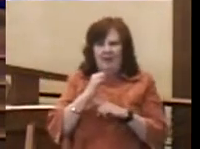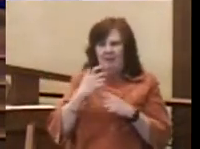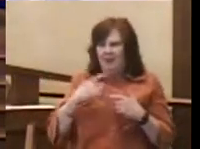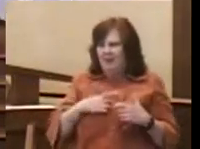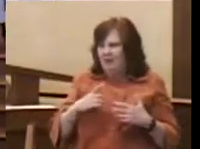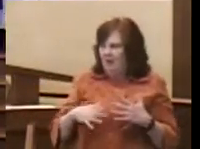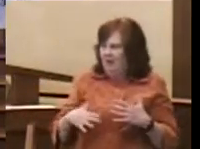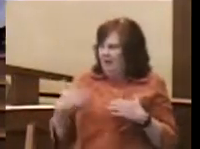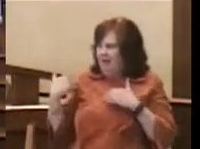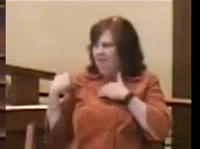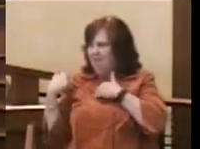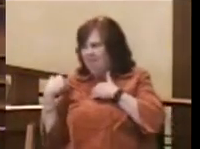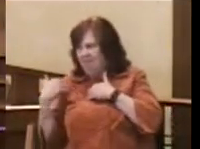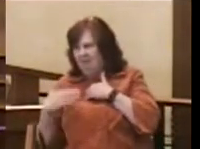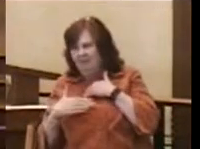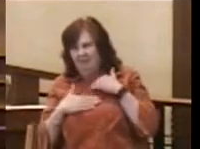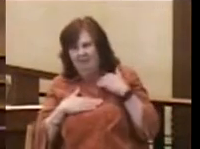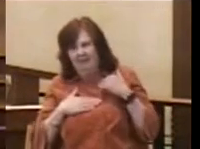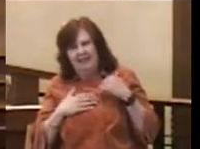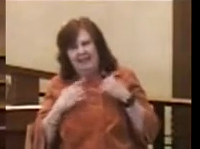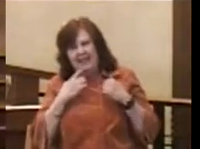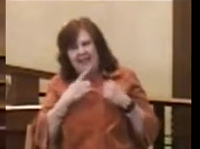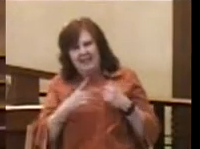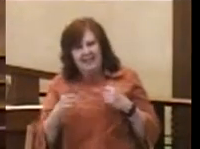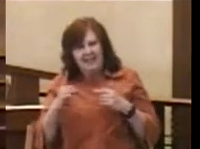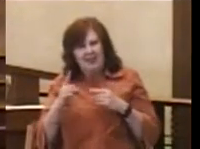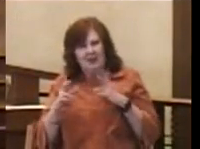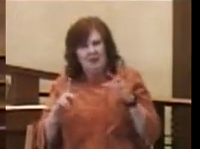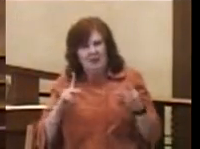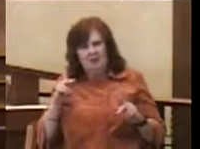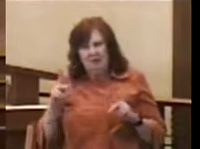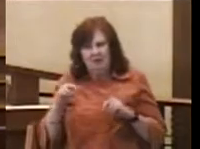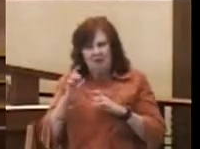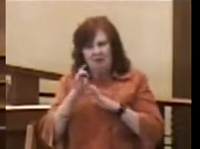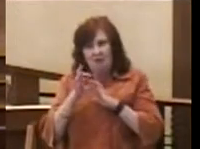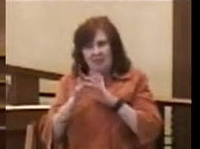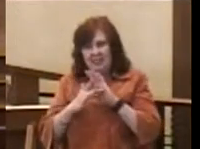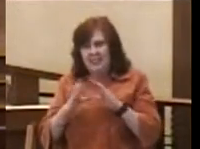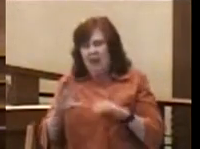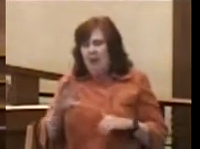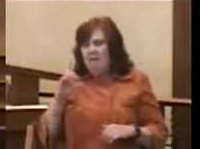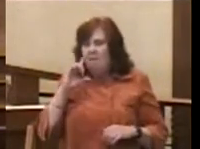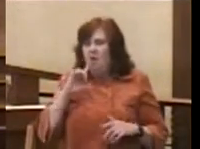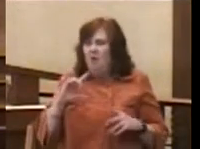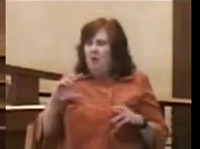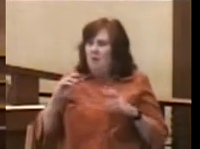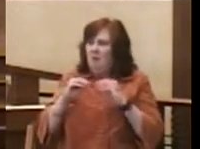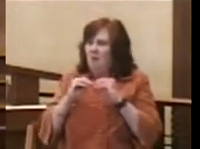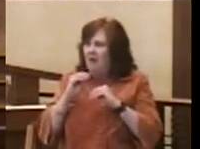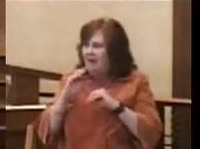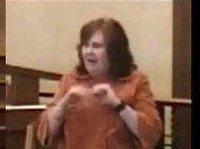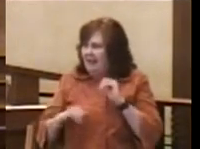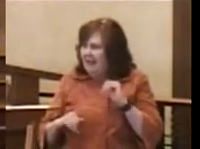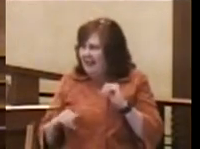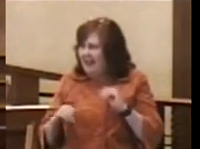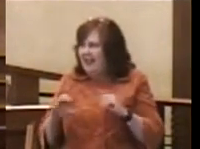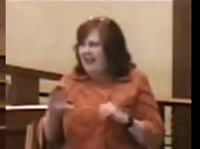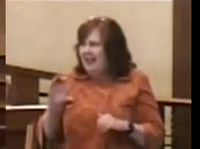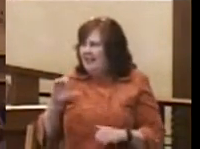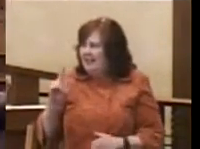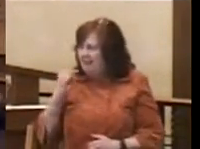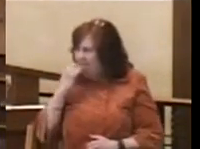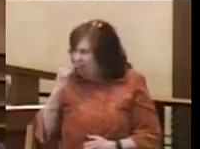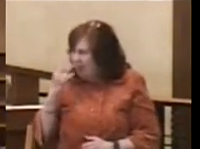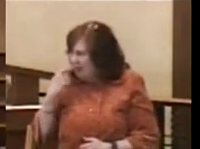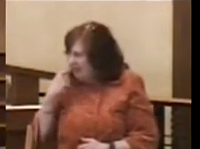to bear. I tell you, people, Jesus is looking for more than a cell phone